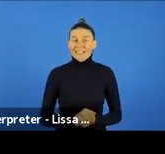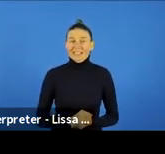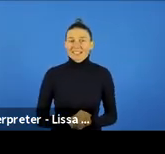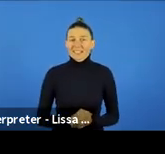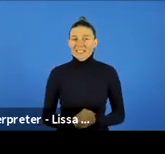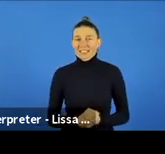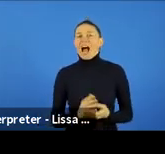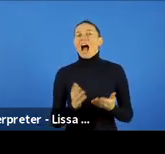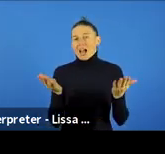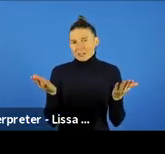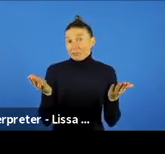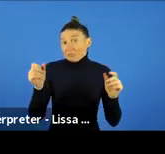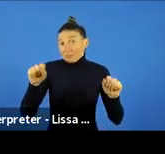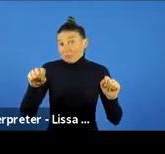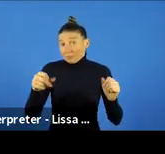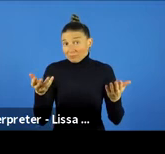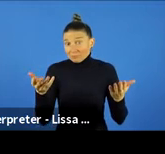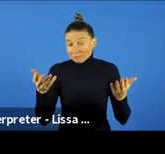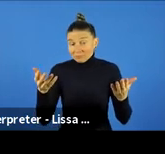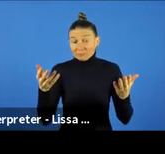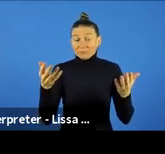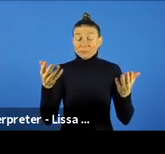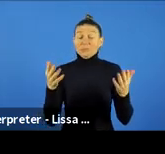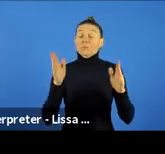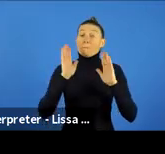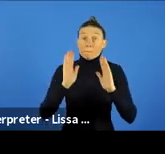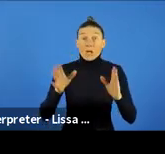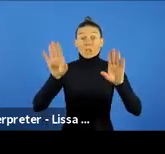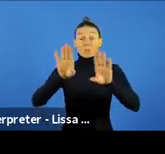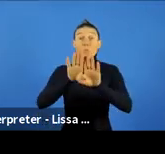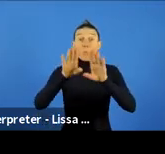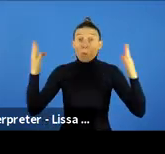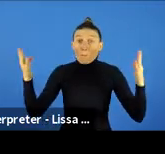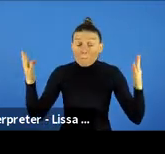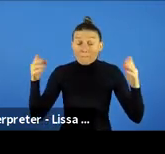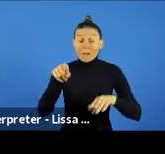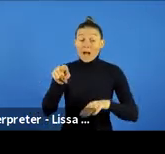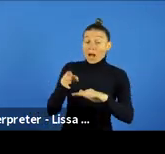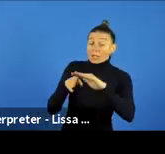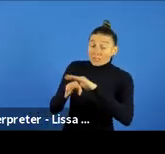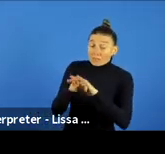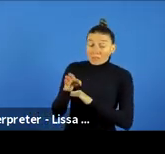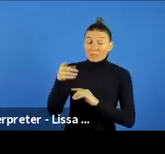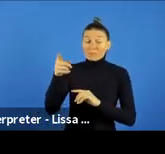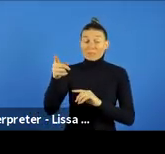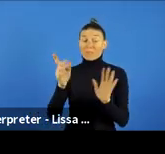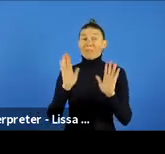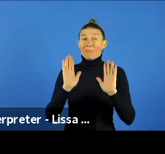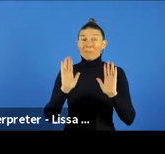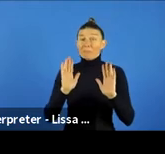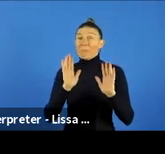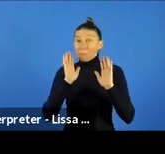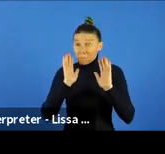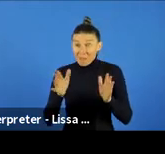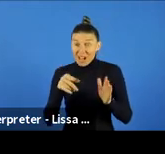The benefits, then it's open, accessible, detachable. You don't need to leave the machines adapted all the